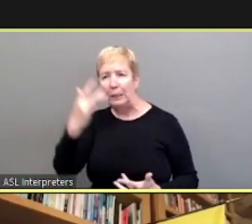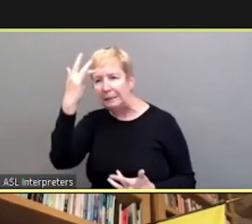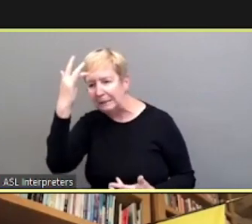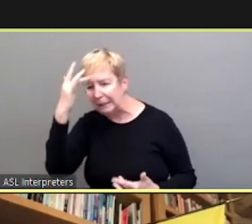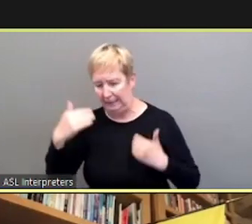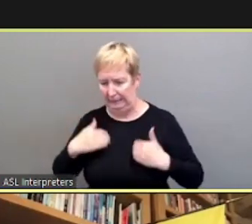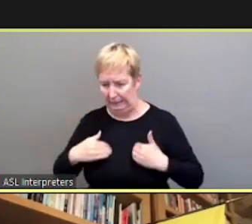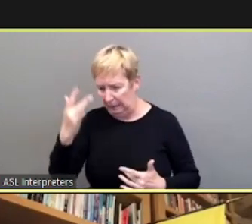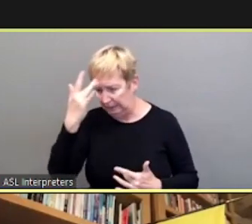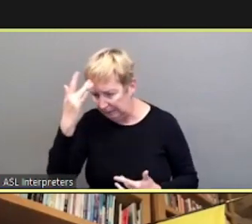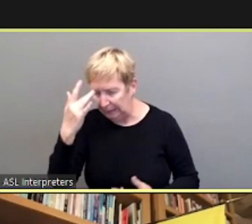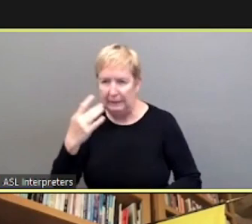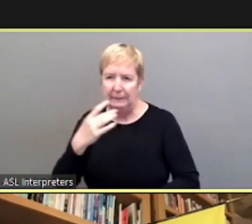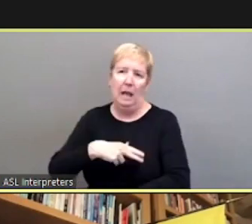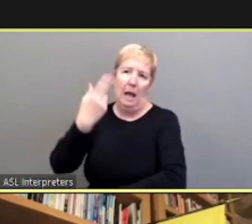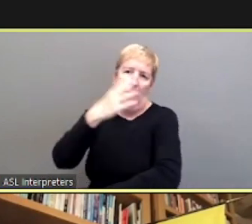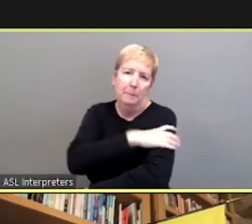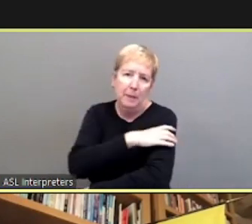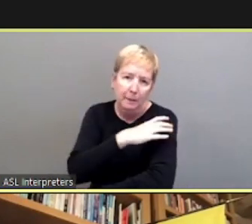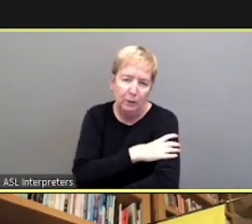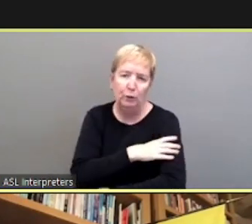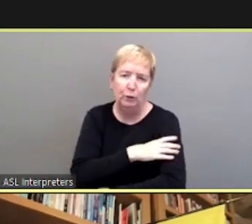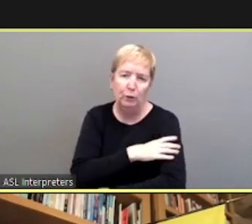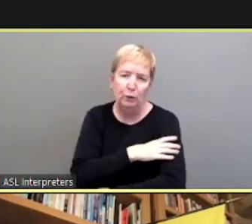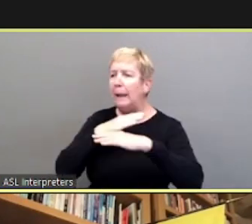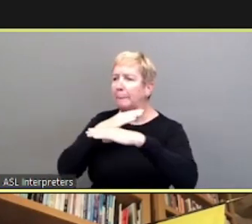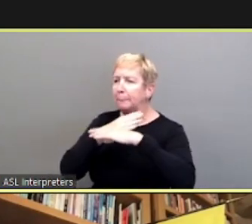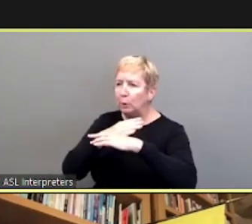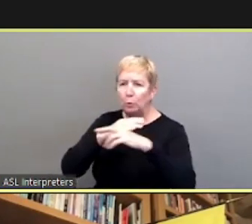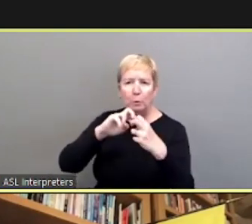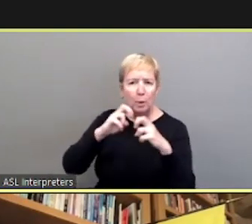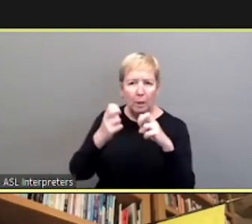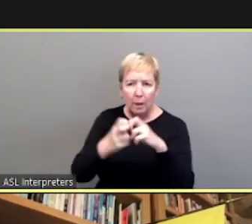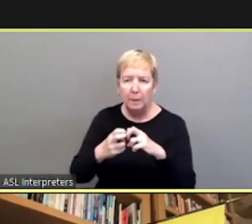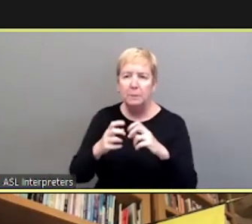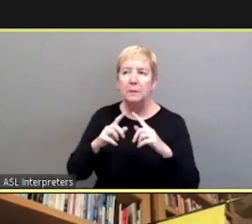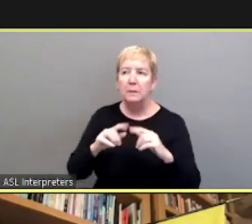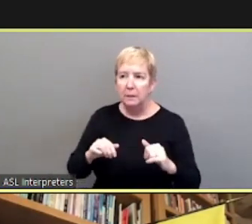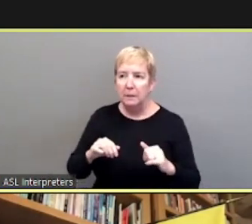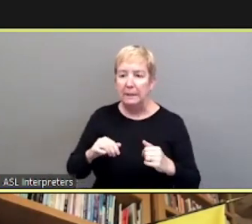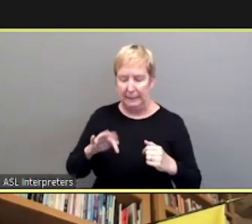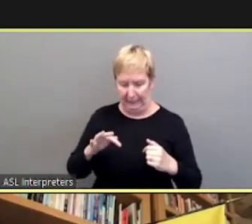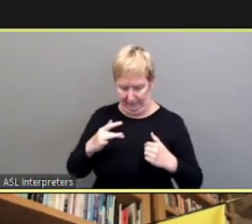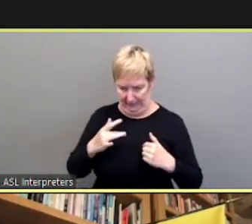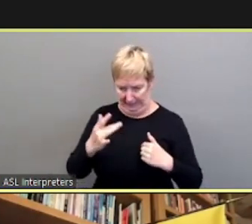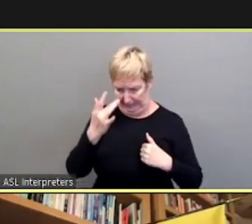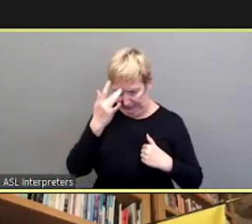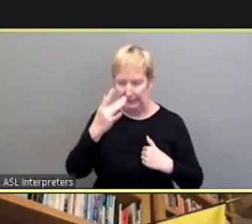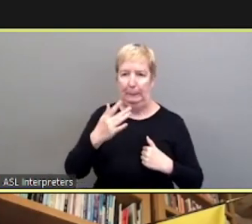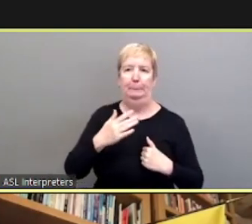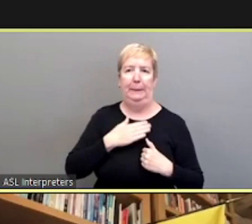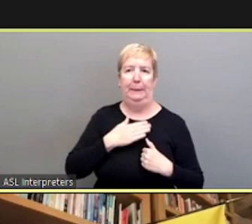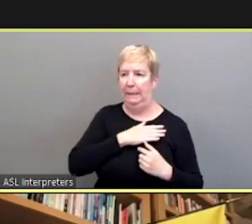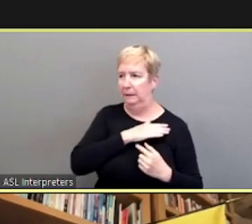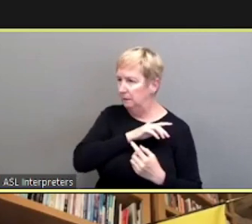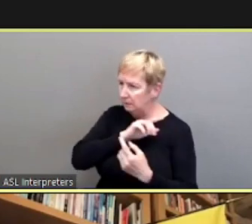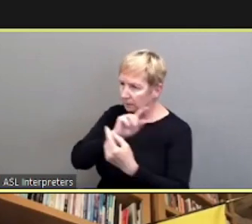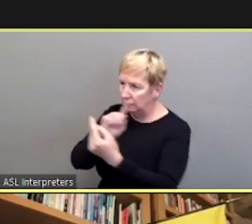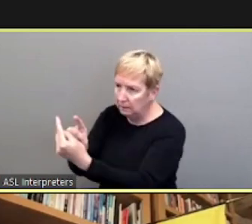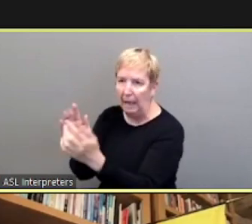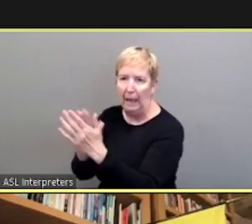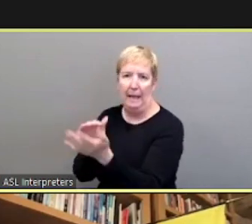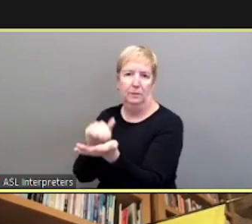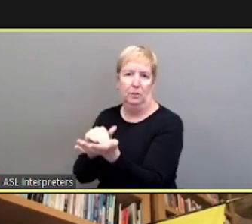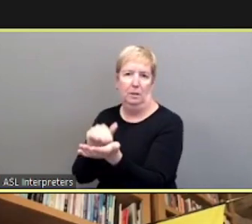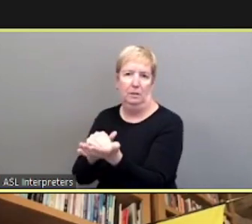blood pressure, immune disorders, you should really seek out treatment. It lowers the hospitalization rate